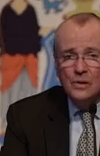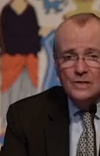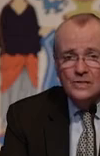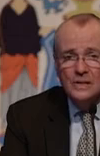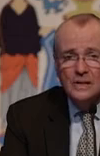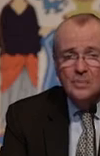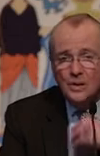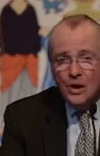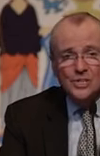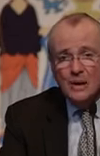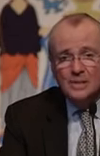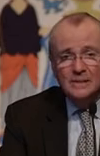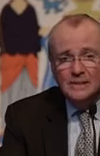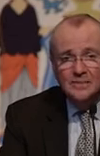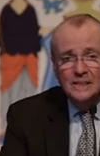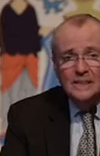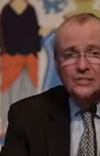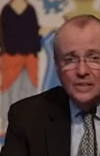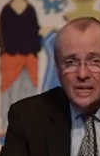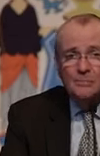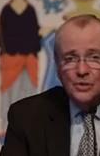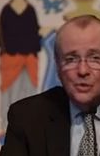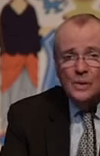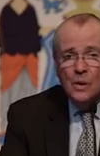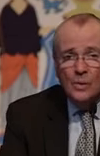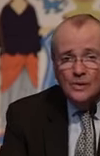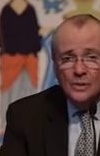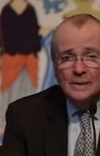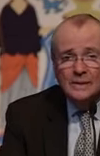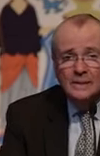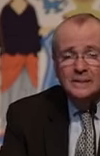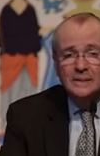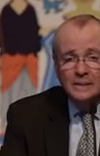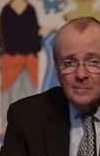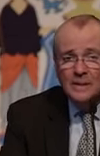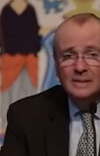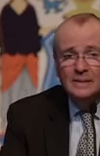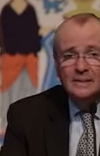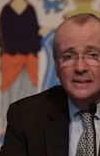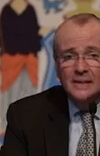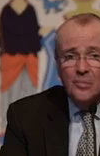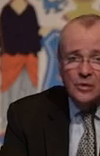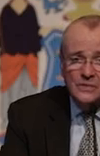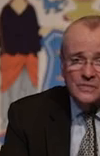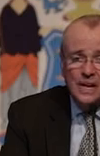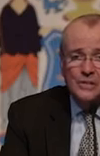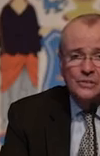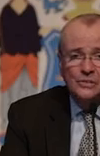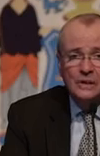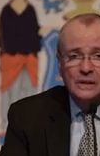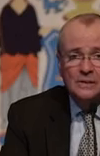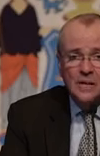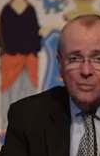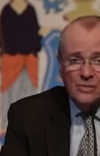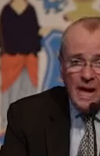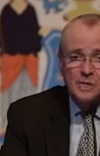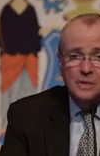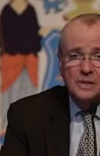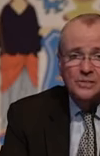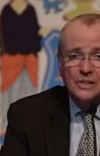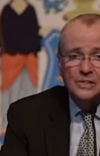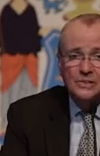be lost. But our job collectively is to keep doing what we're doing to limit the number of infections, the number